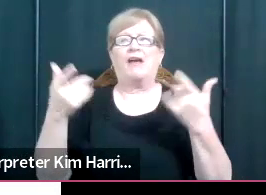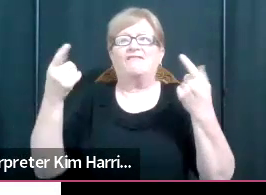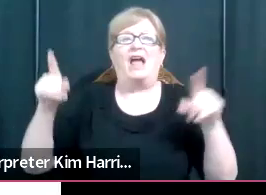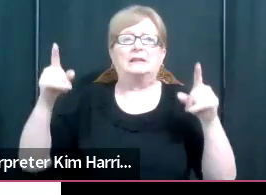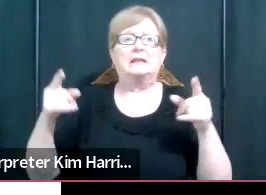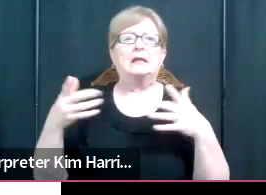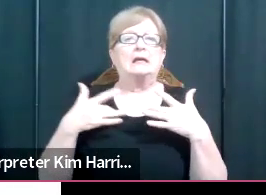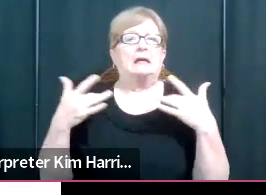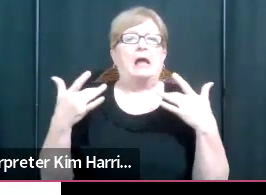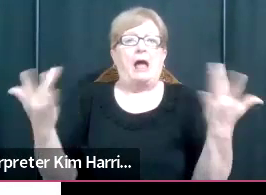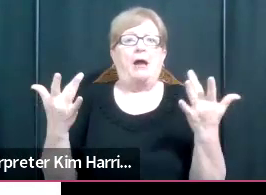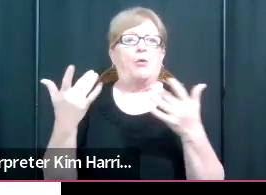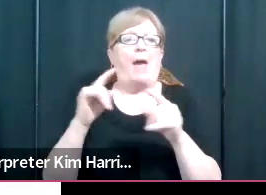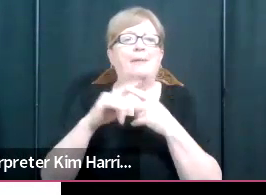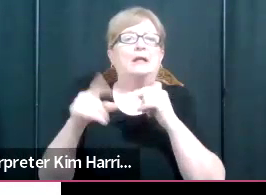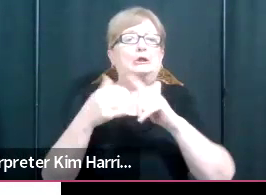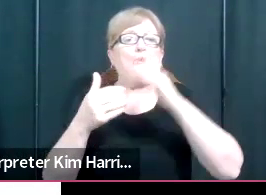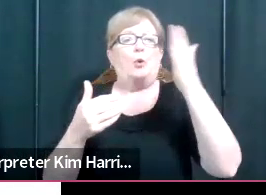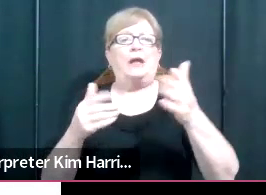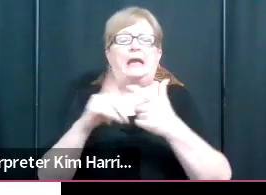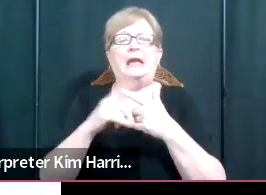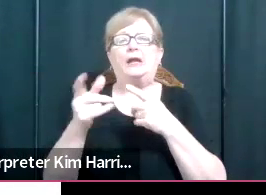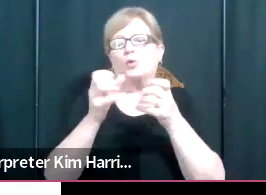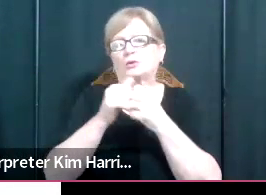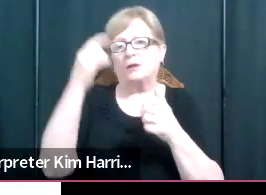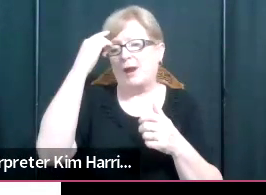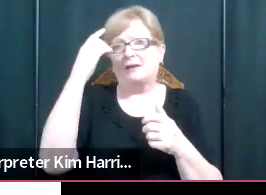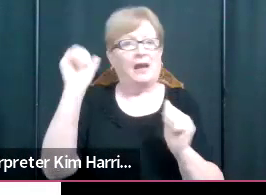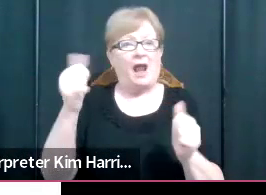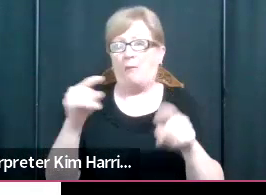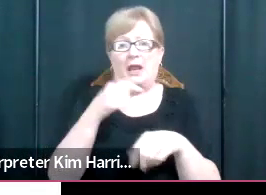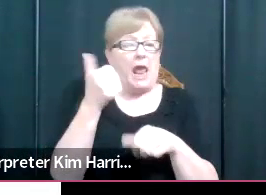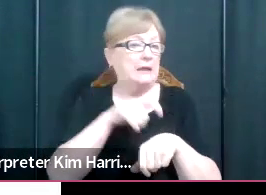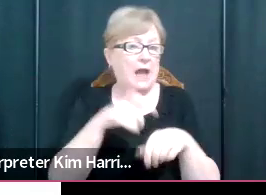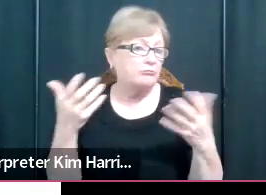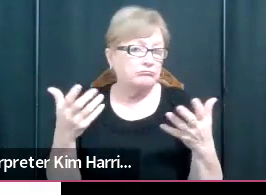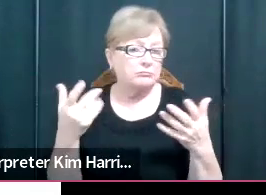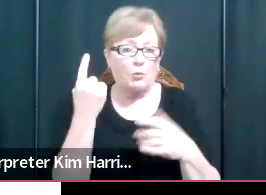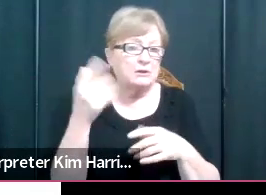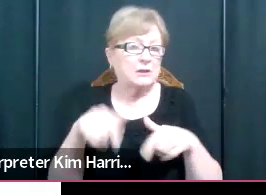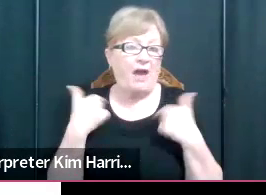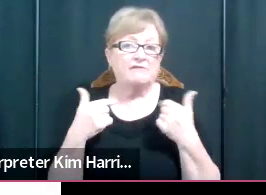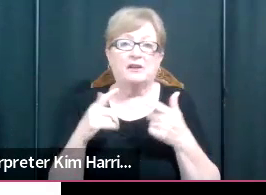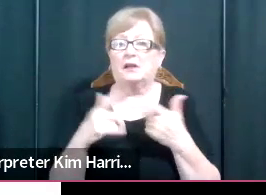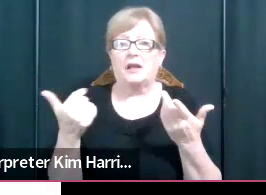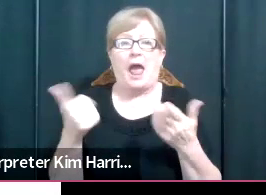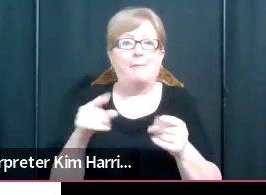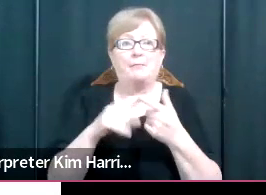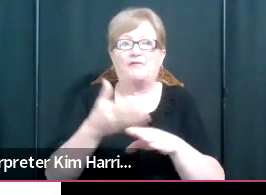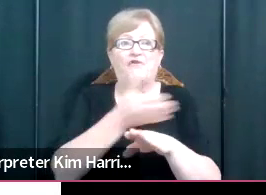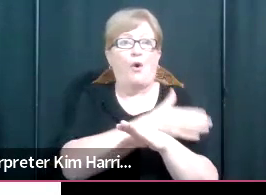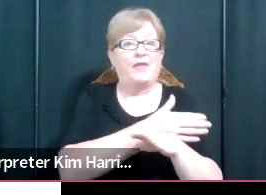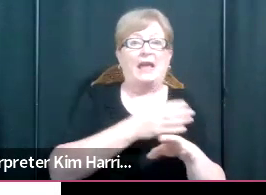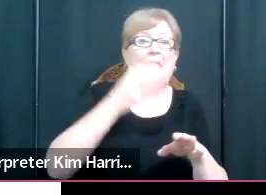the brain in the way that it operates. And it can happen at any time in someone's life. It can happen before they experience